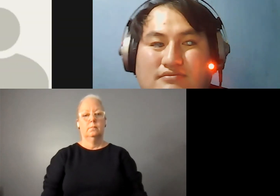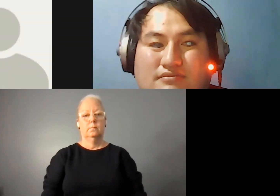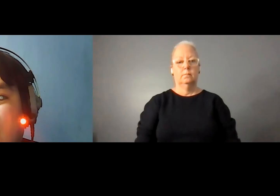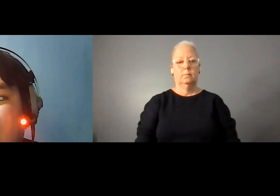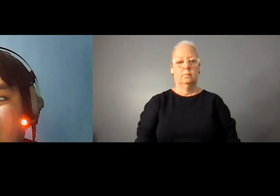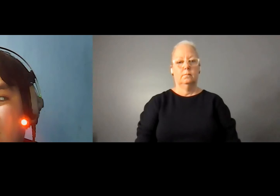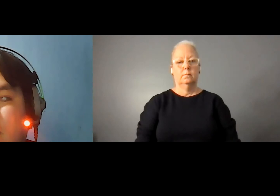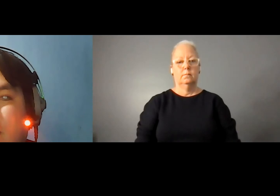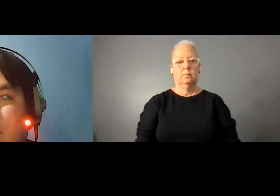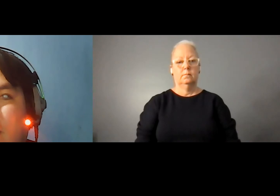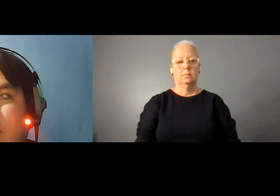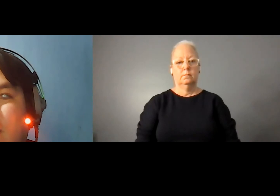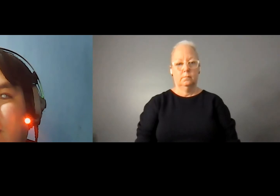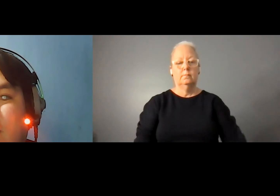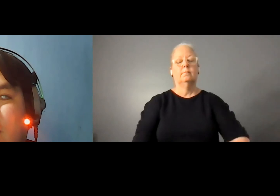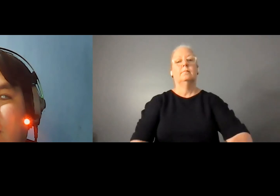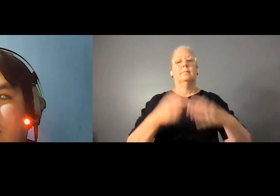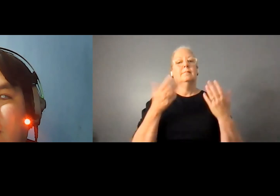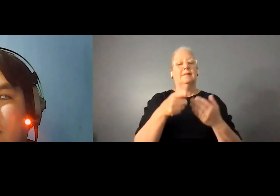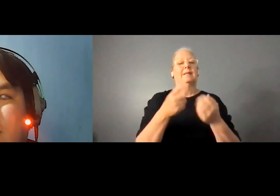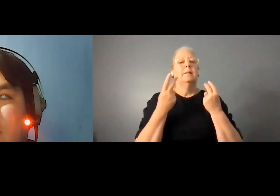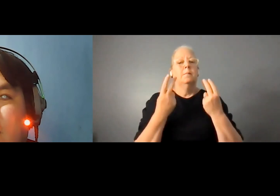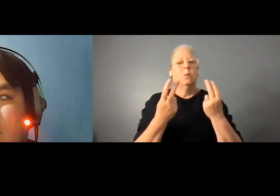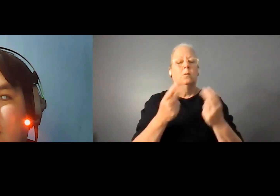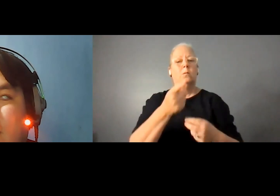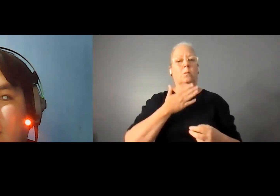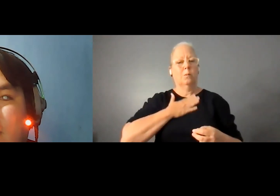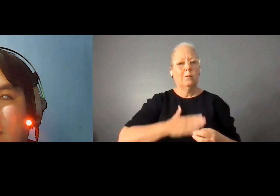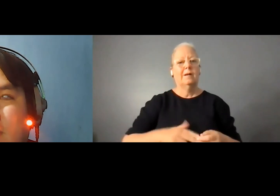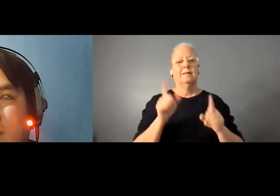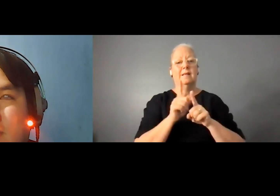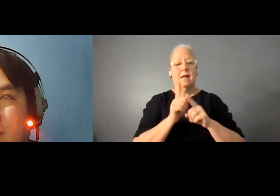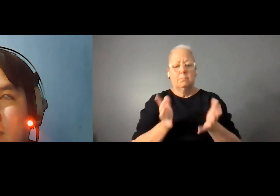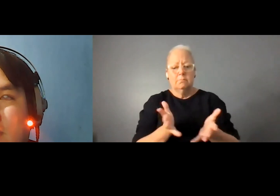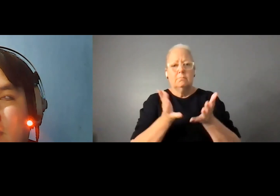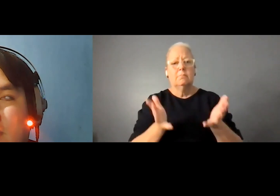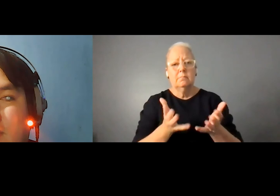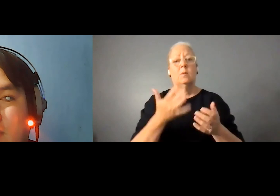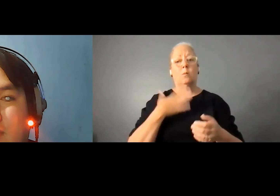that it's necessary to foster or promote spaces, inclusive spaces